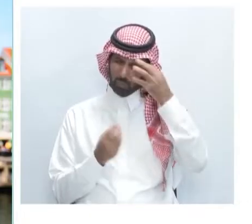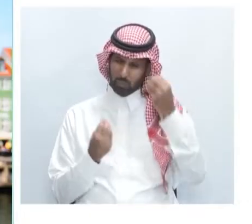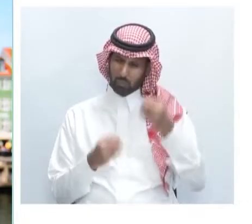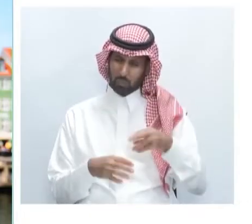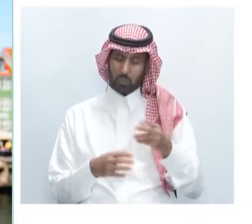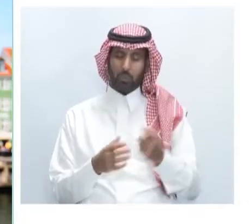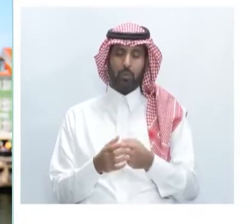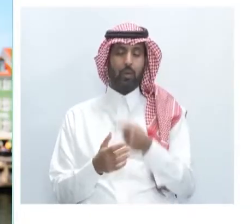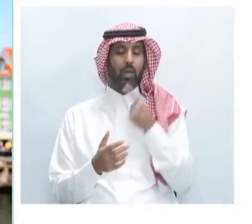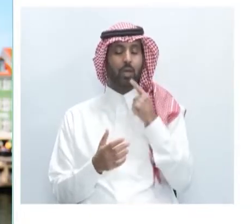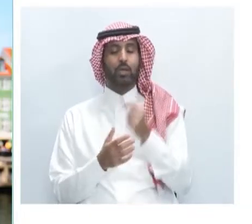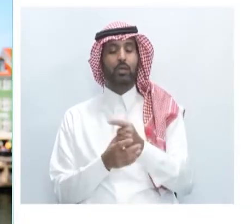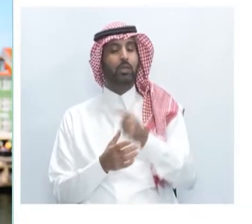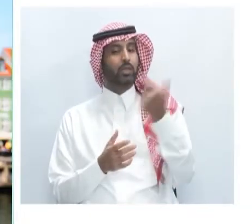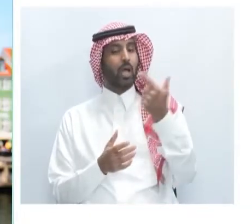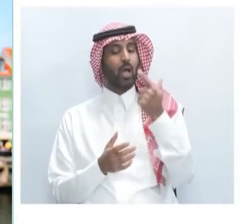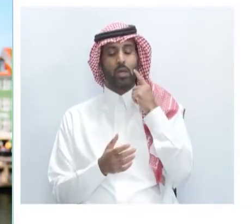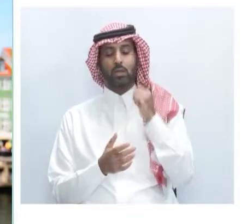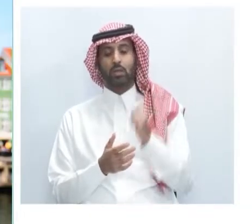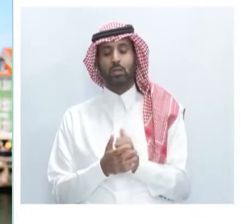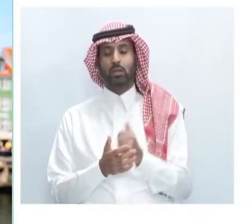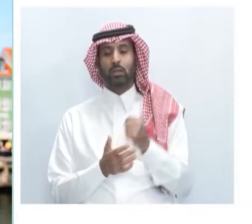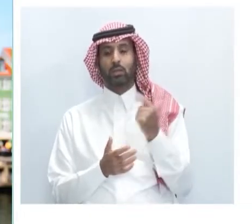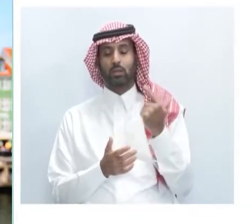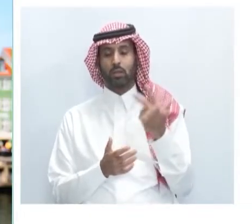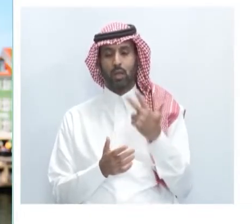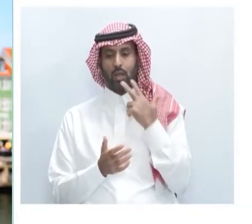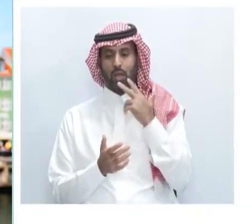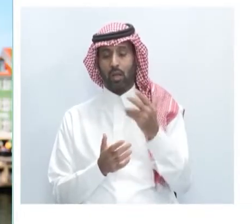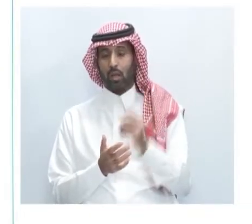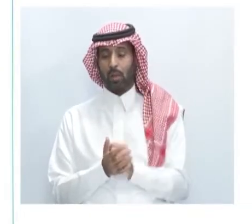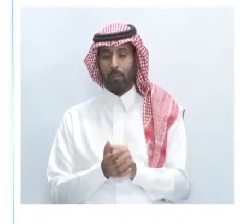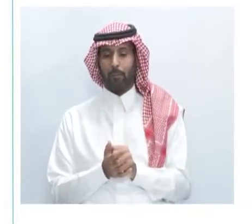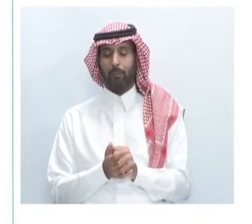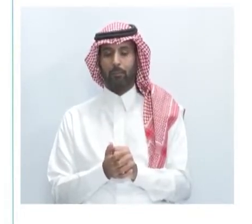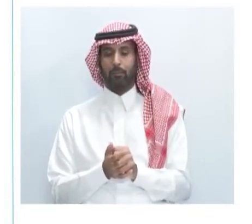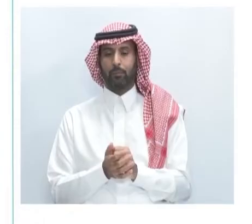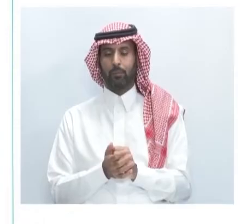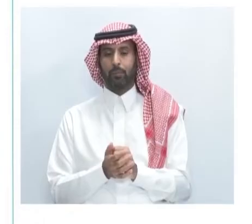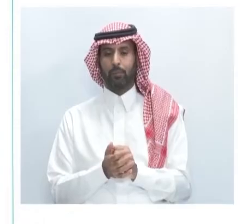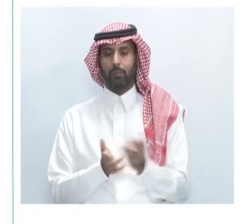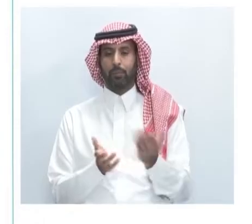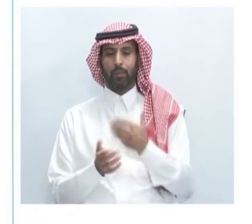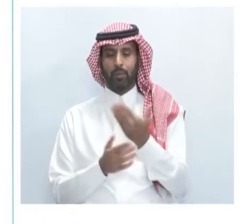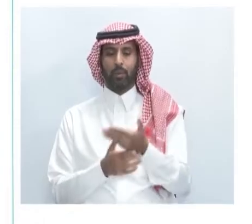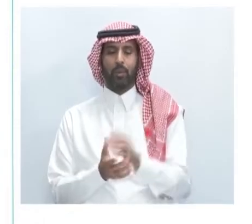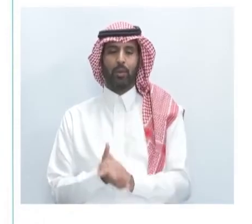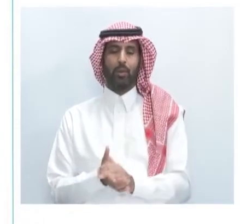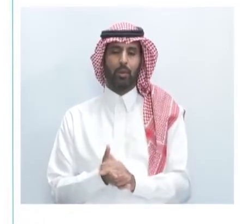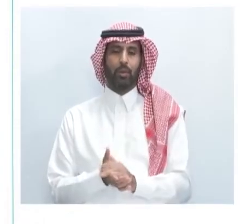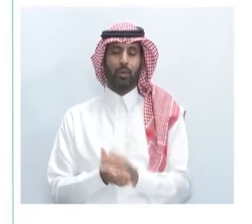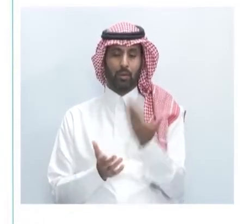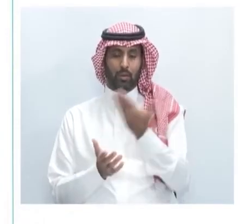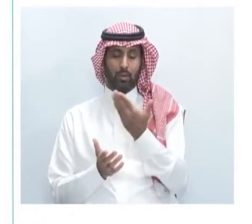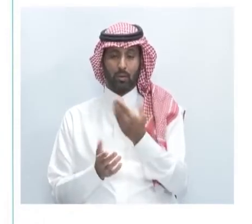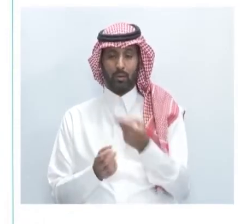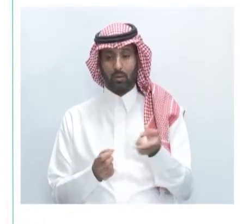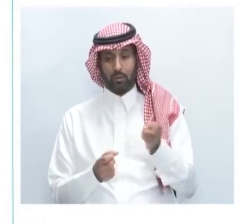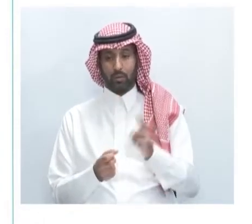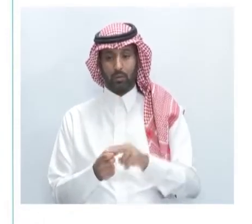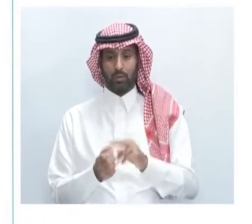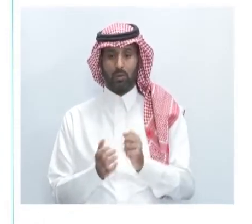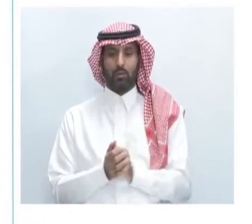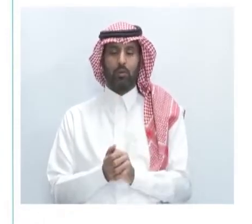June, July, August, and back again. Excellent. Okay, now let's read them